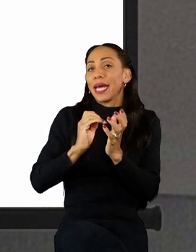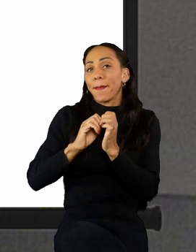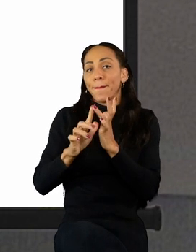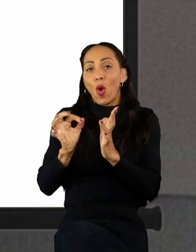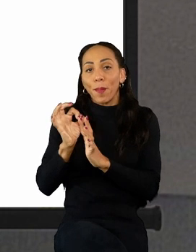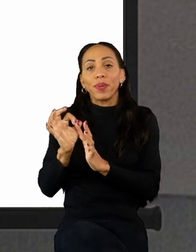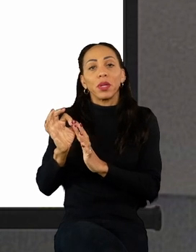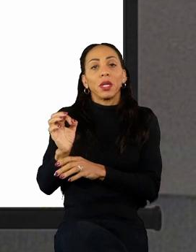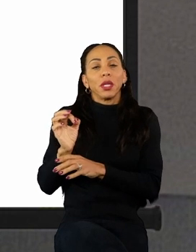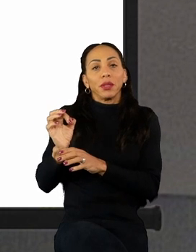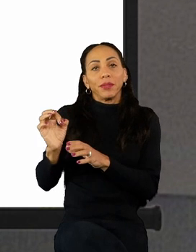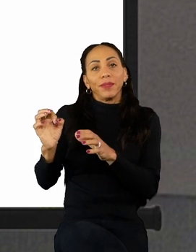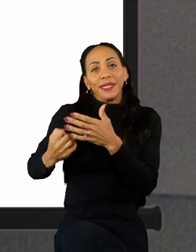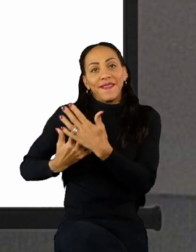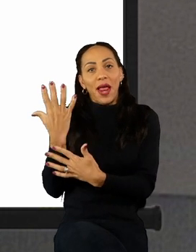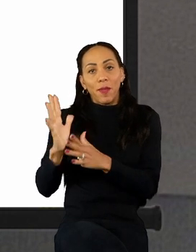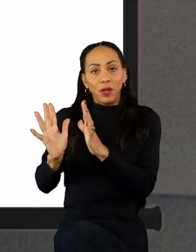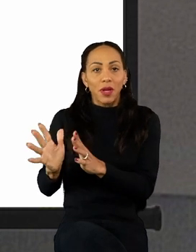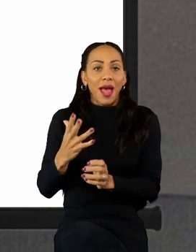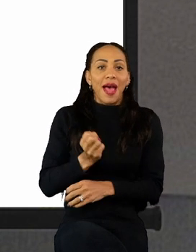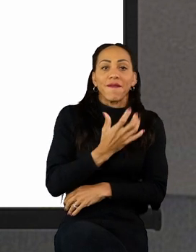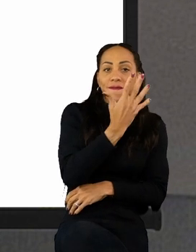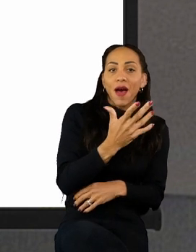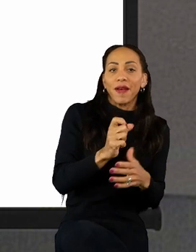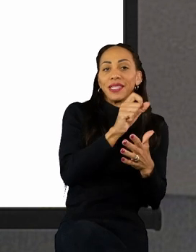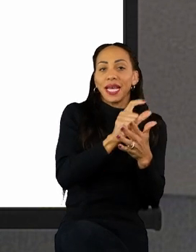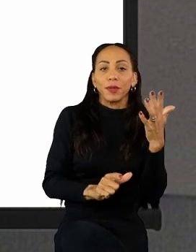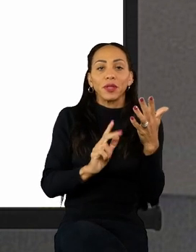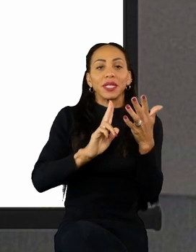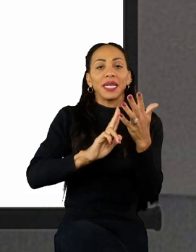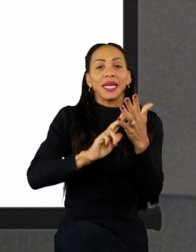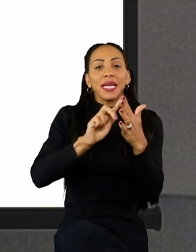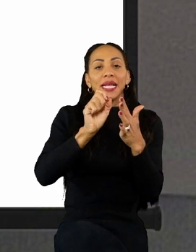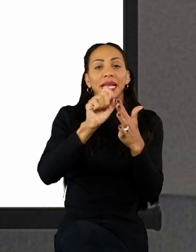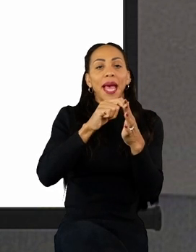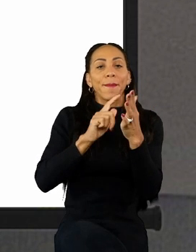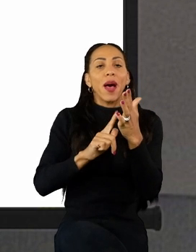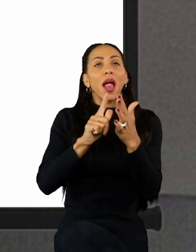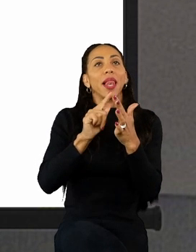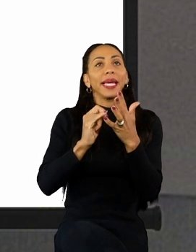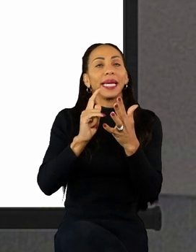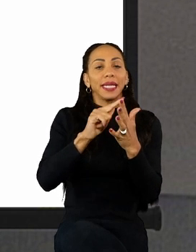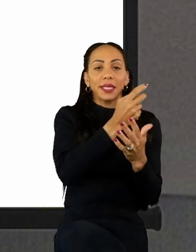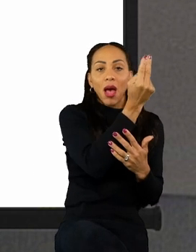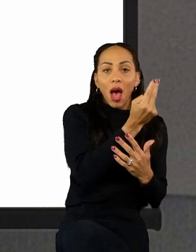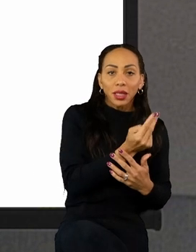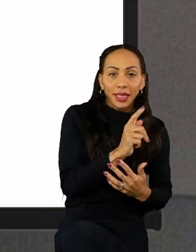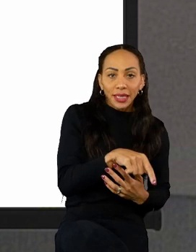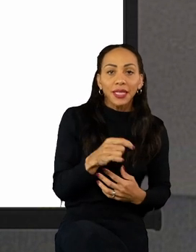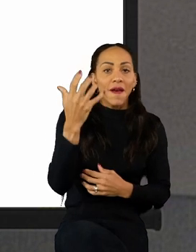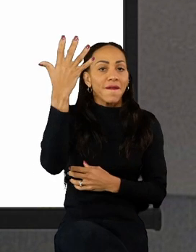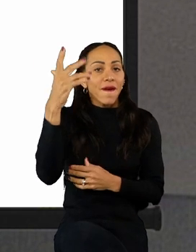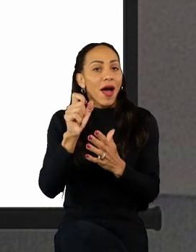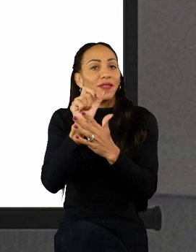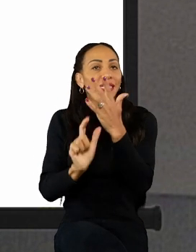development, but as part of a process. And there will be 5 disabled Nepalese artists and 5 disabled Scottish